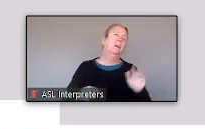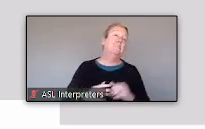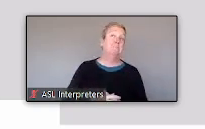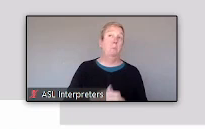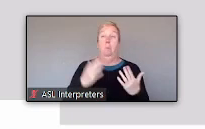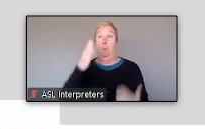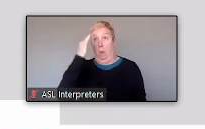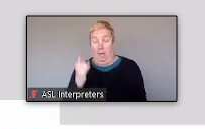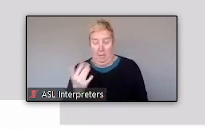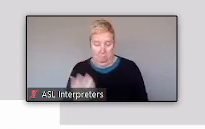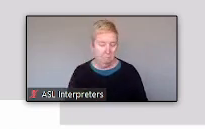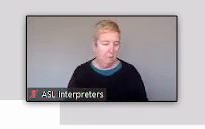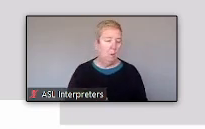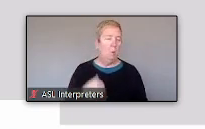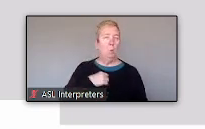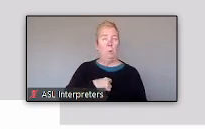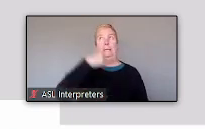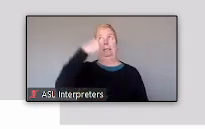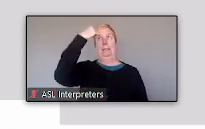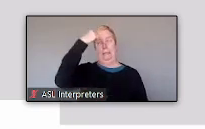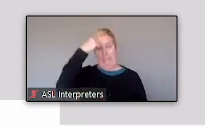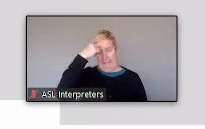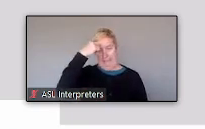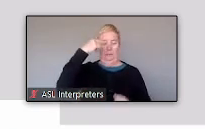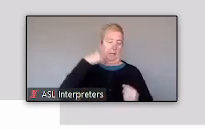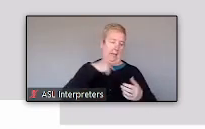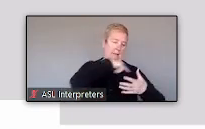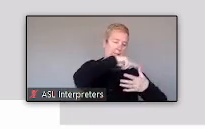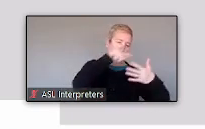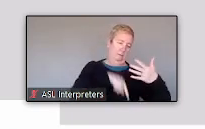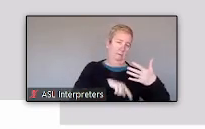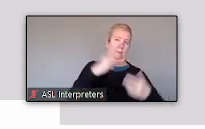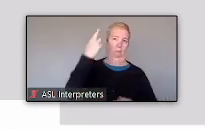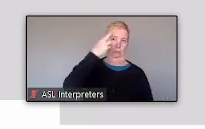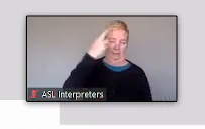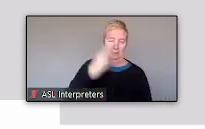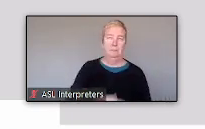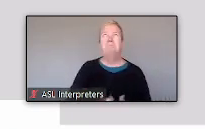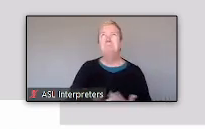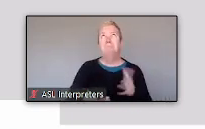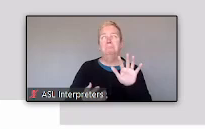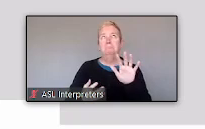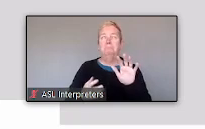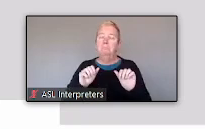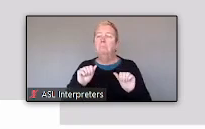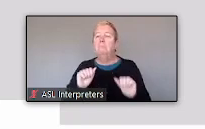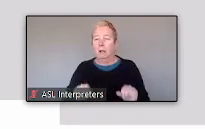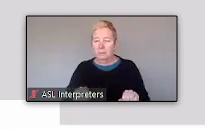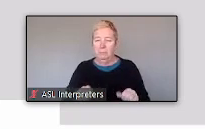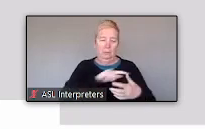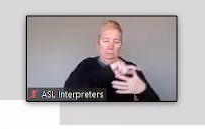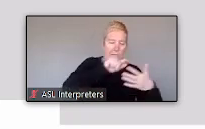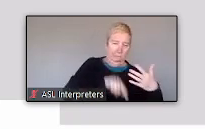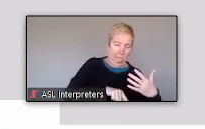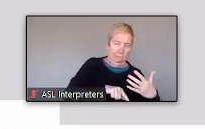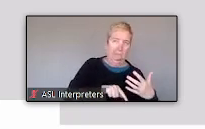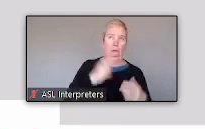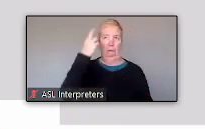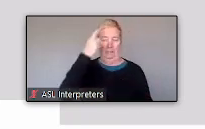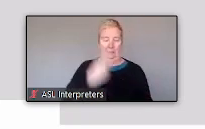but we think it's due to multiple factors, or potentially these different multiple